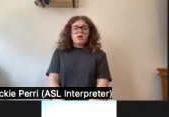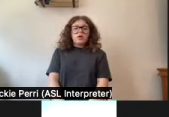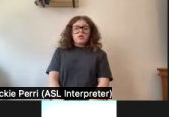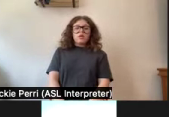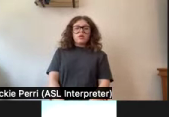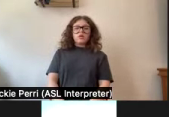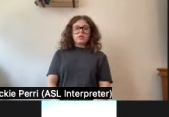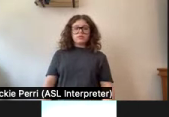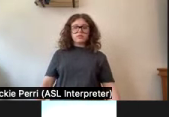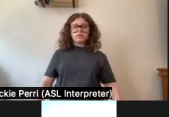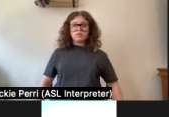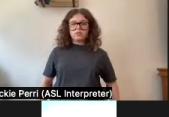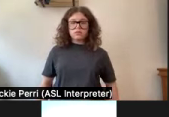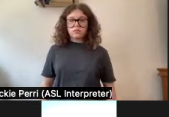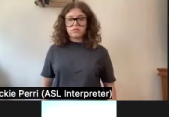really quickly.